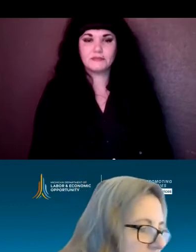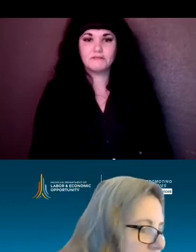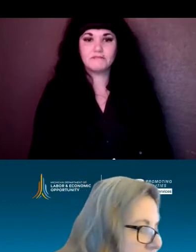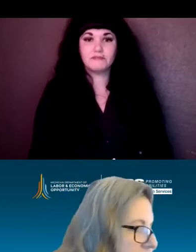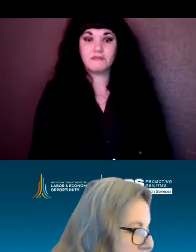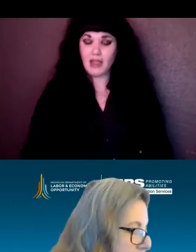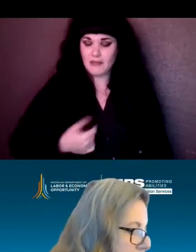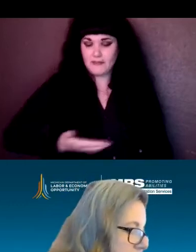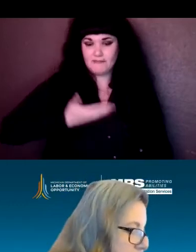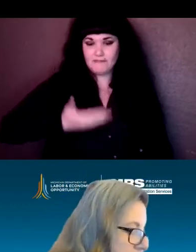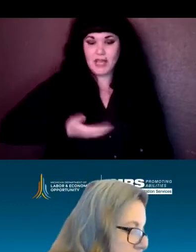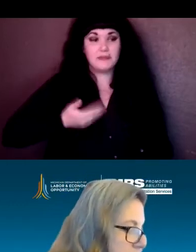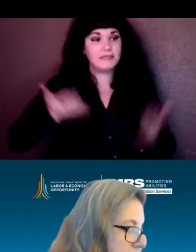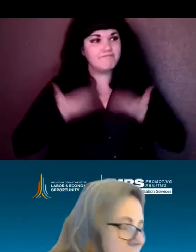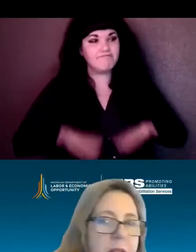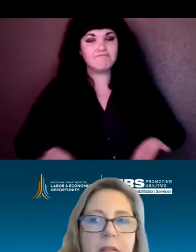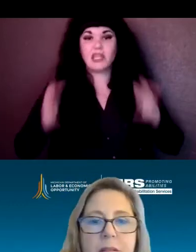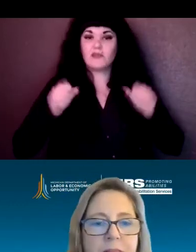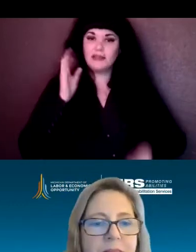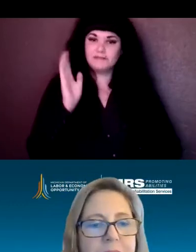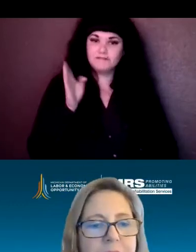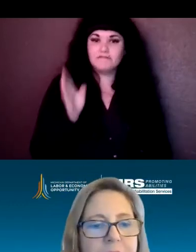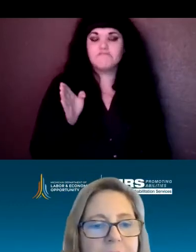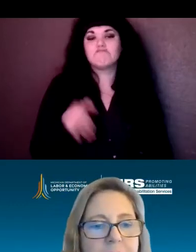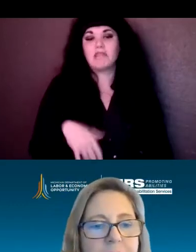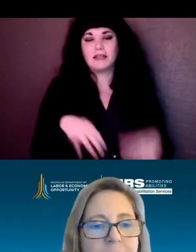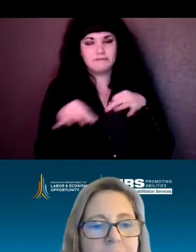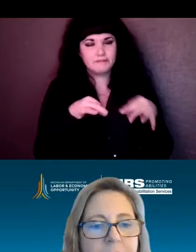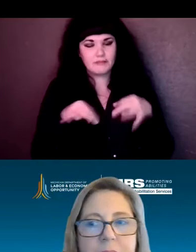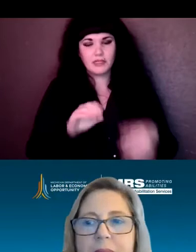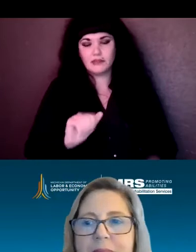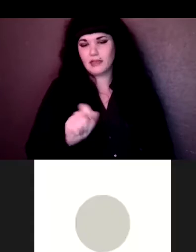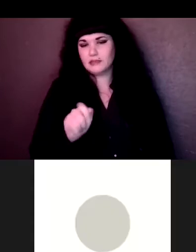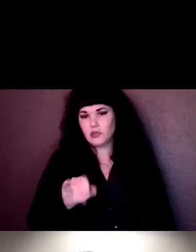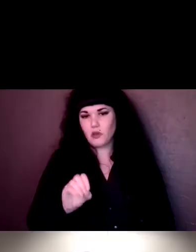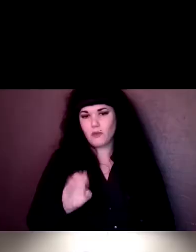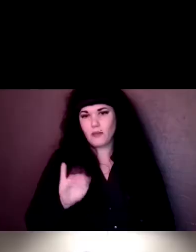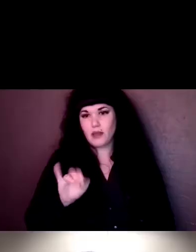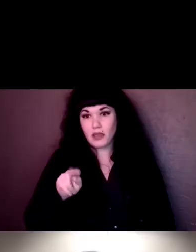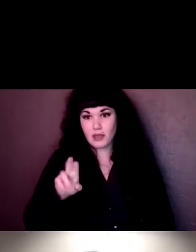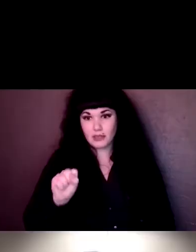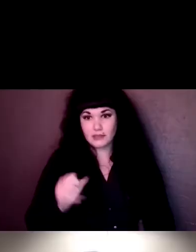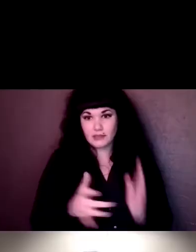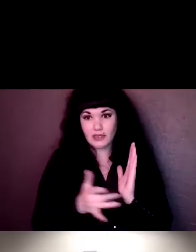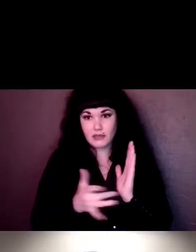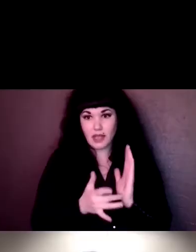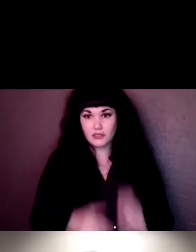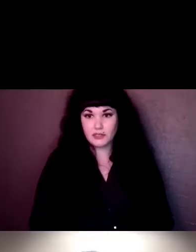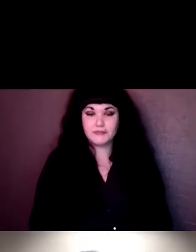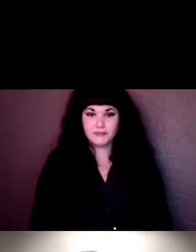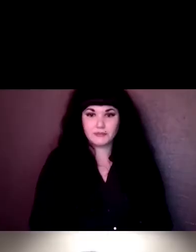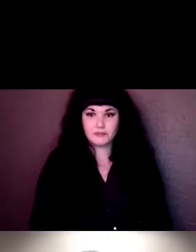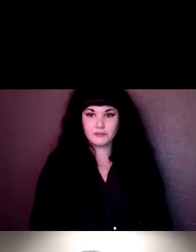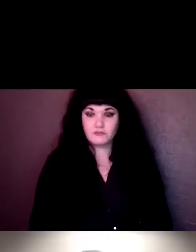and present AxioBionics technology. We have much in common. We